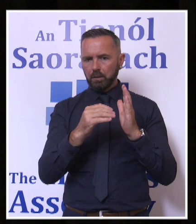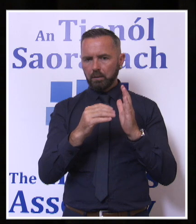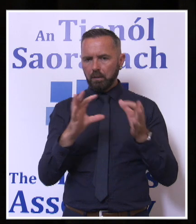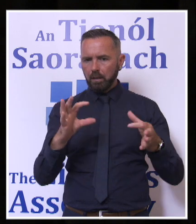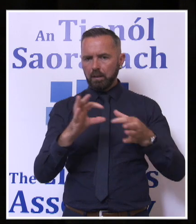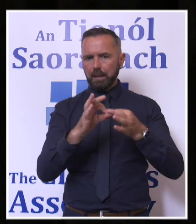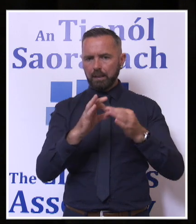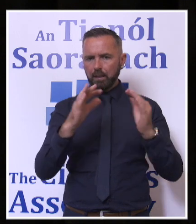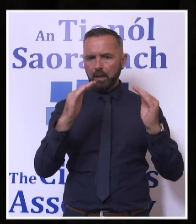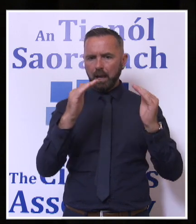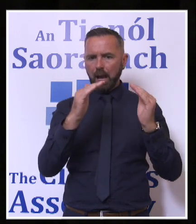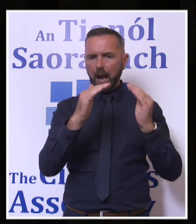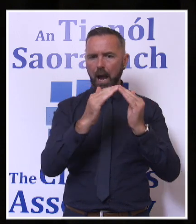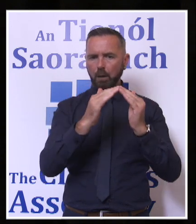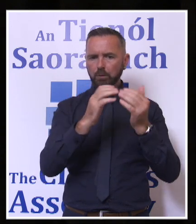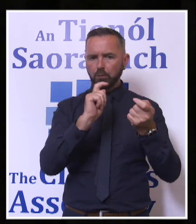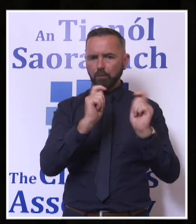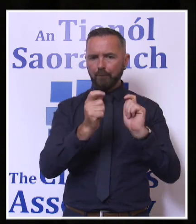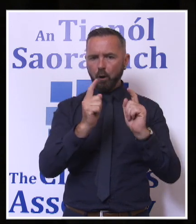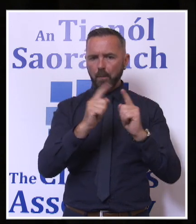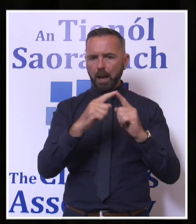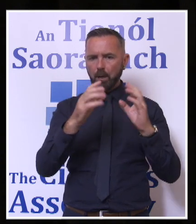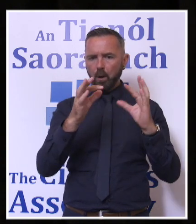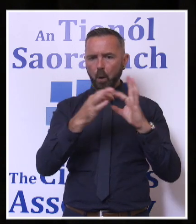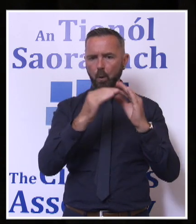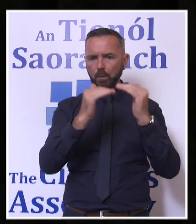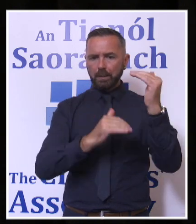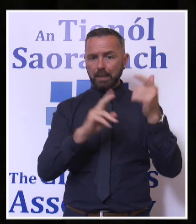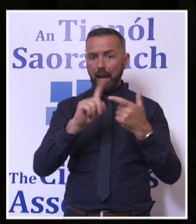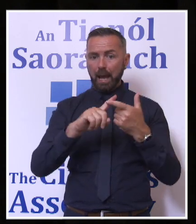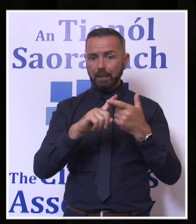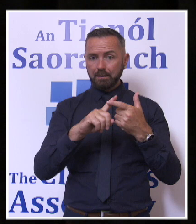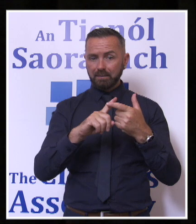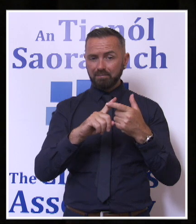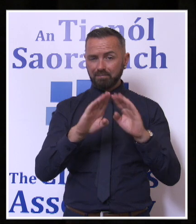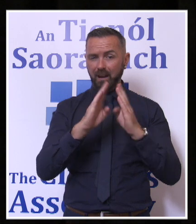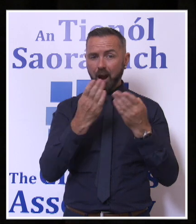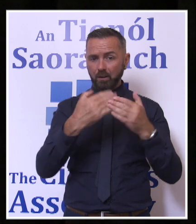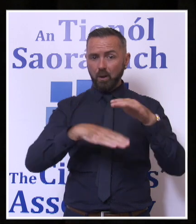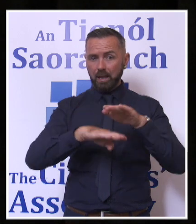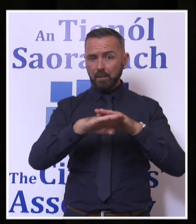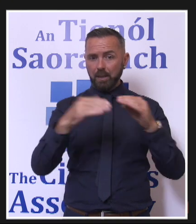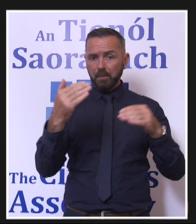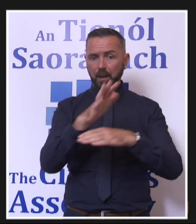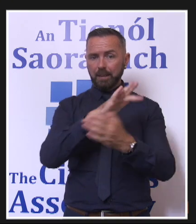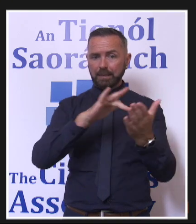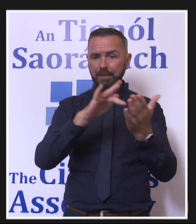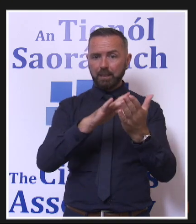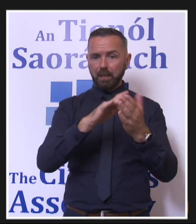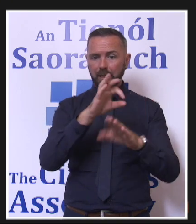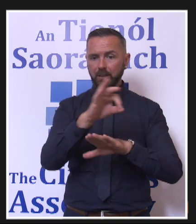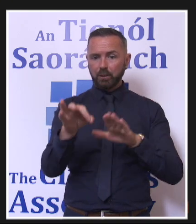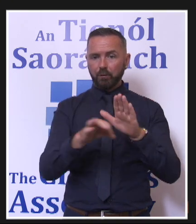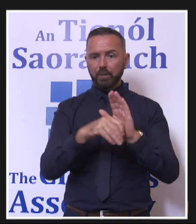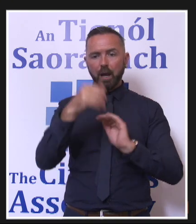combat homelessness, and has it been restricted by exterior forces like centralised government? I know you